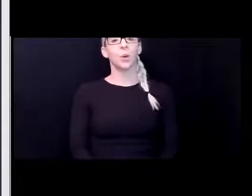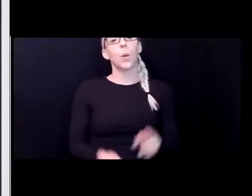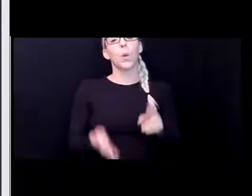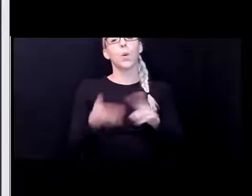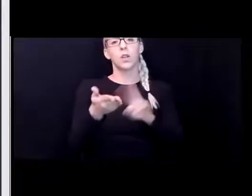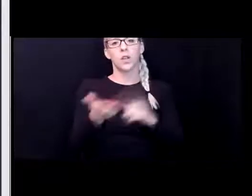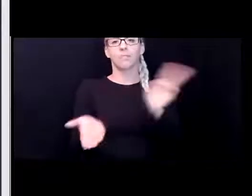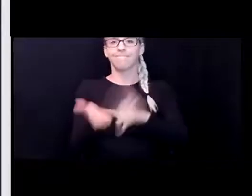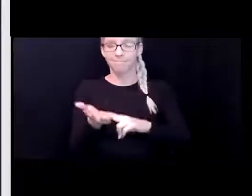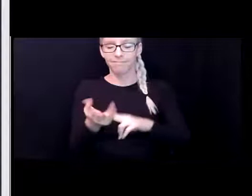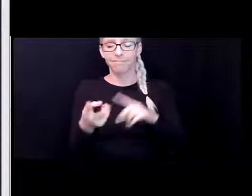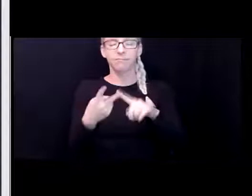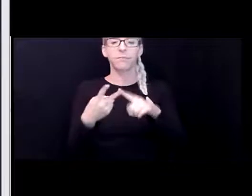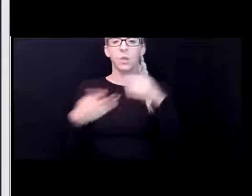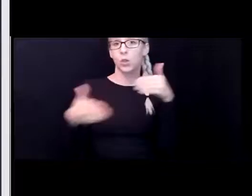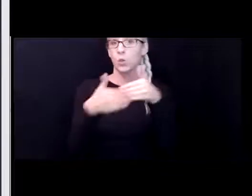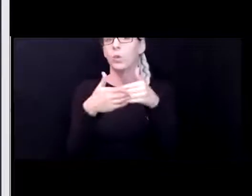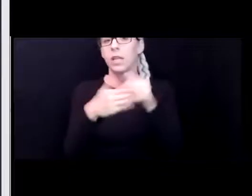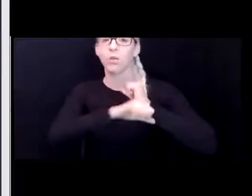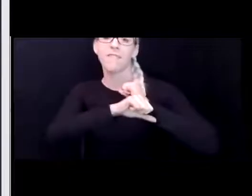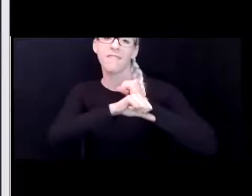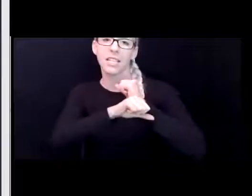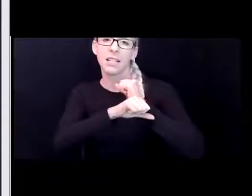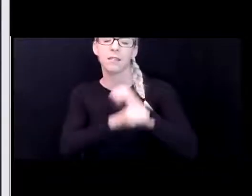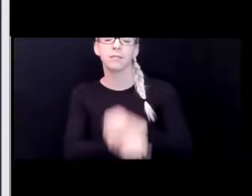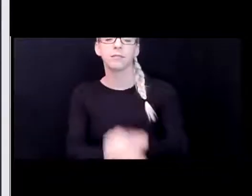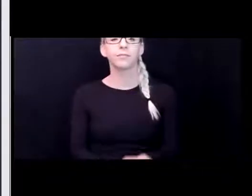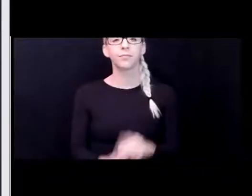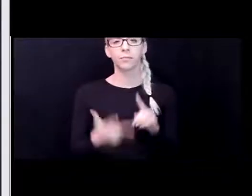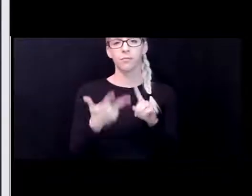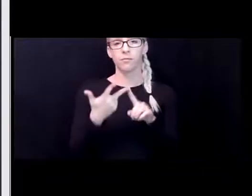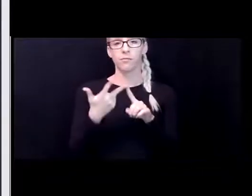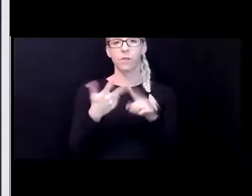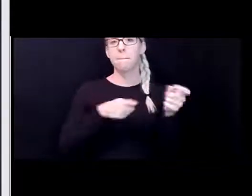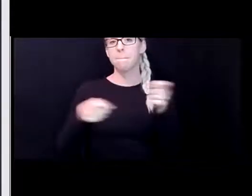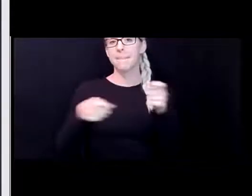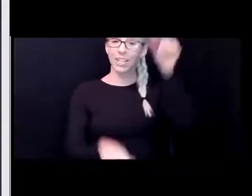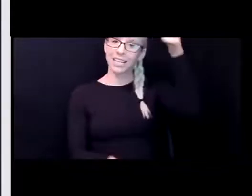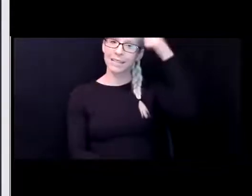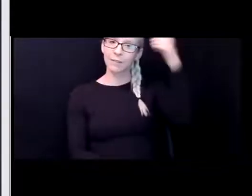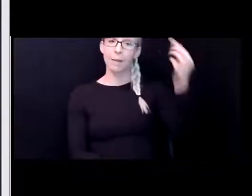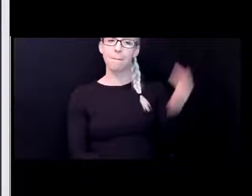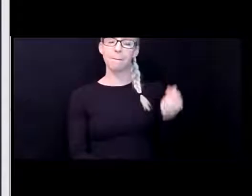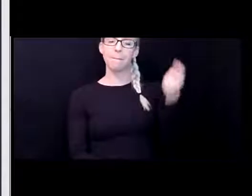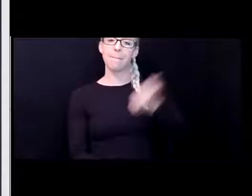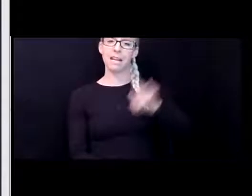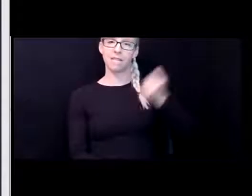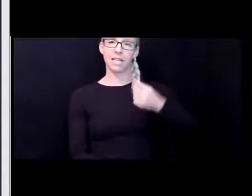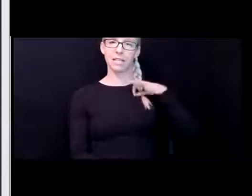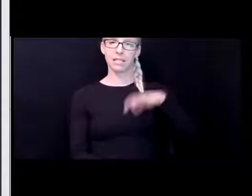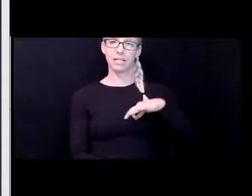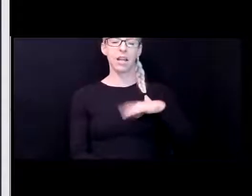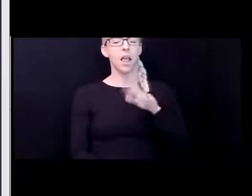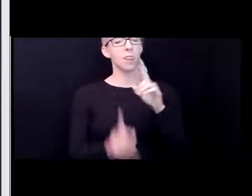contracts, suing or defending lawsuits, managing government benefits. And the difference there is only the word